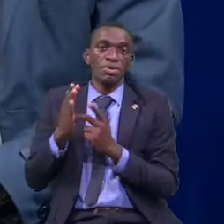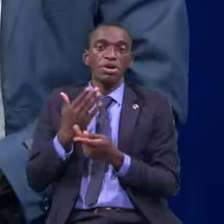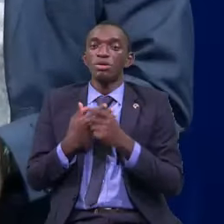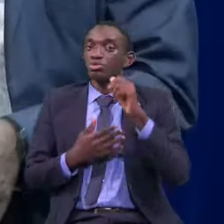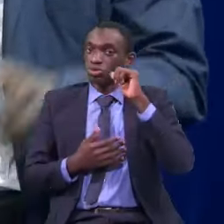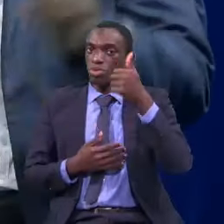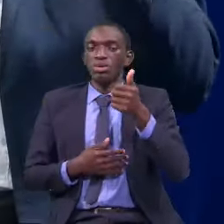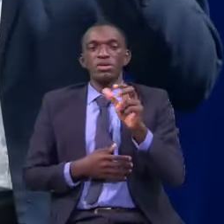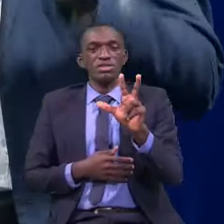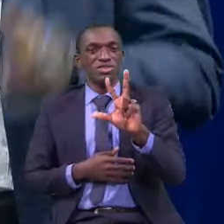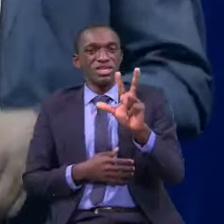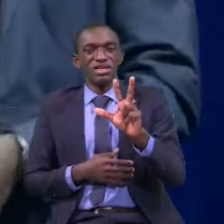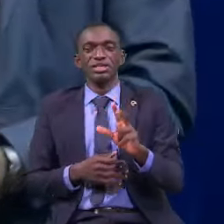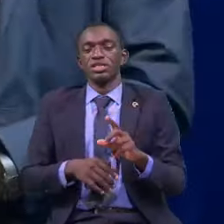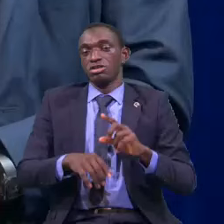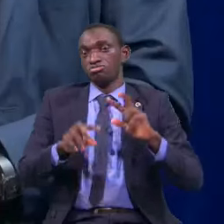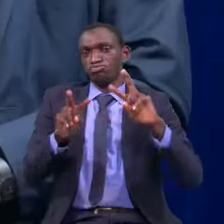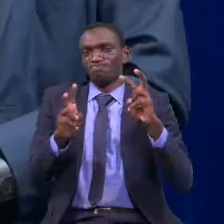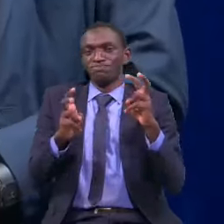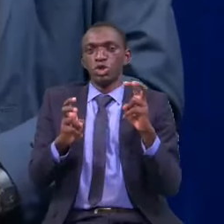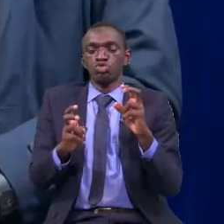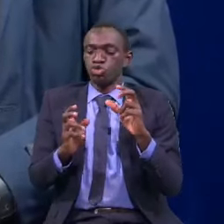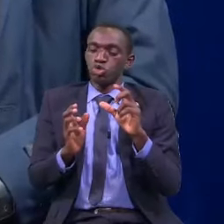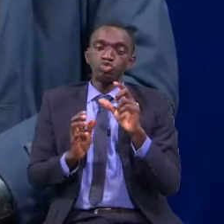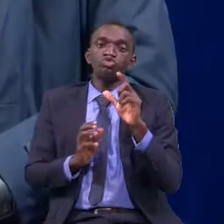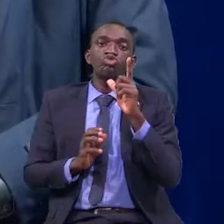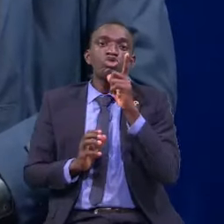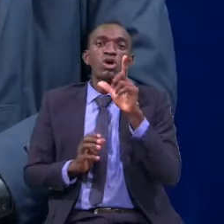It's time lunch hour with Jesus.